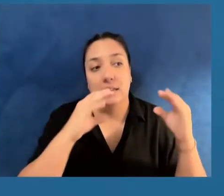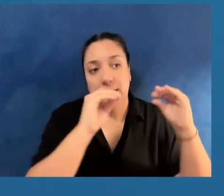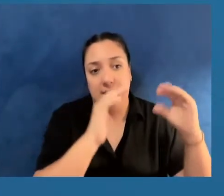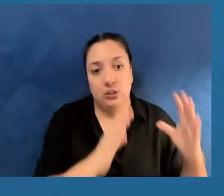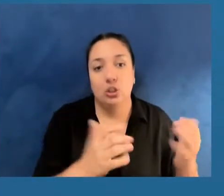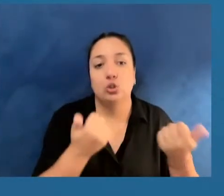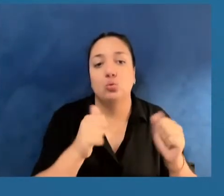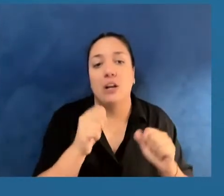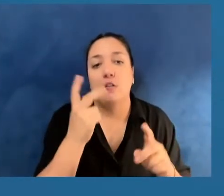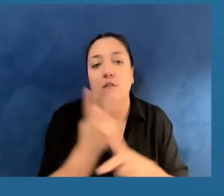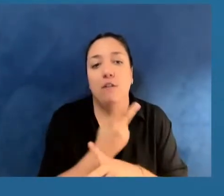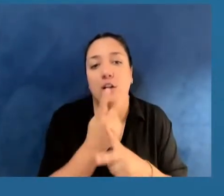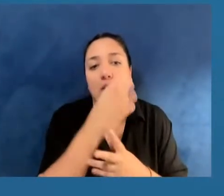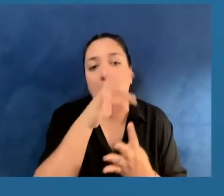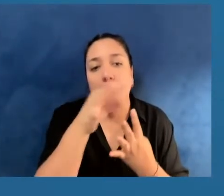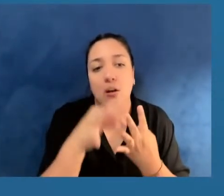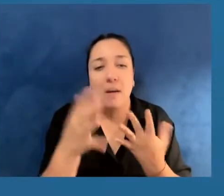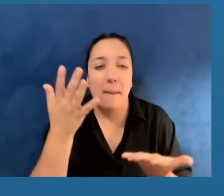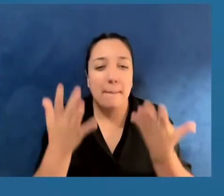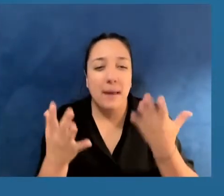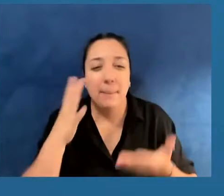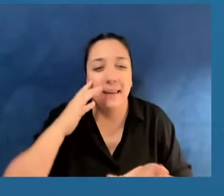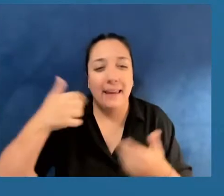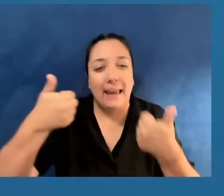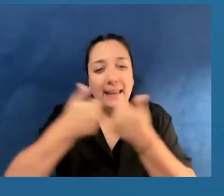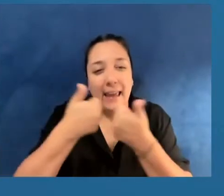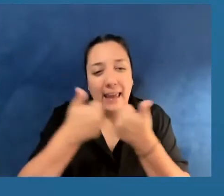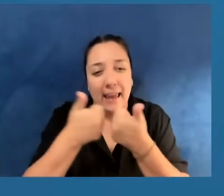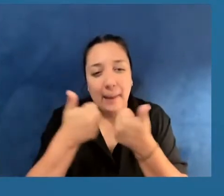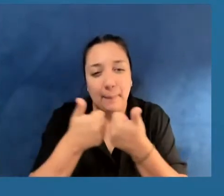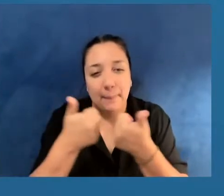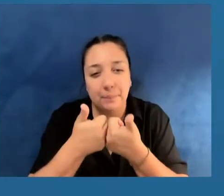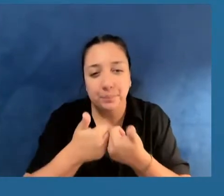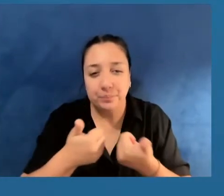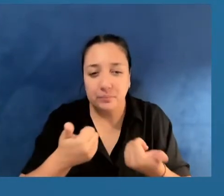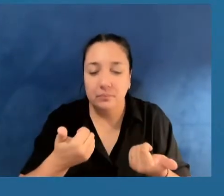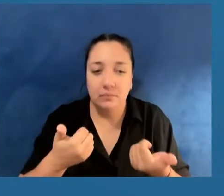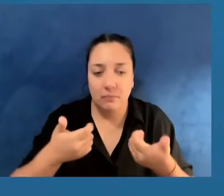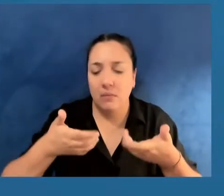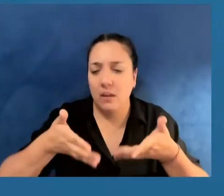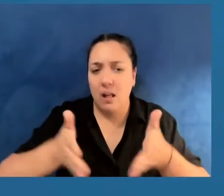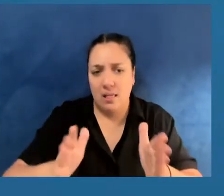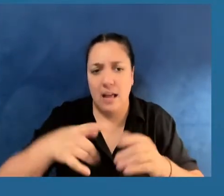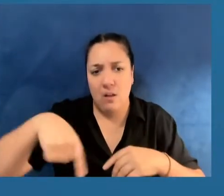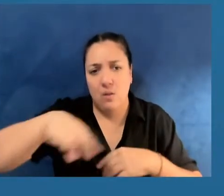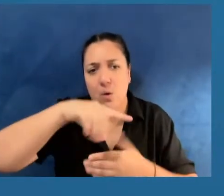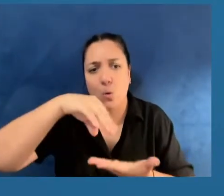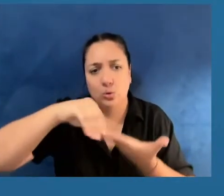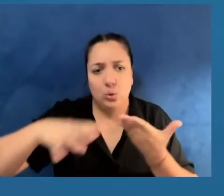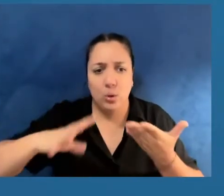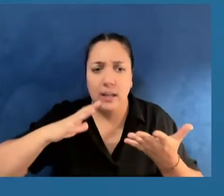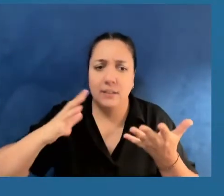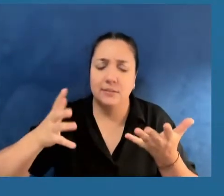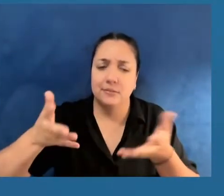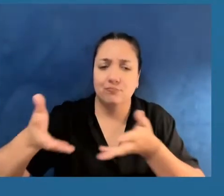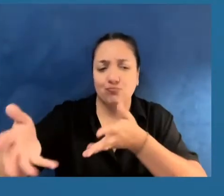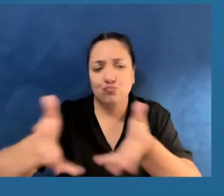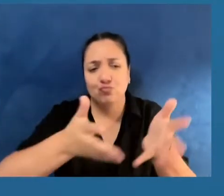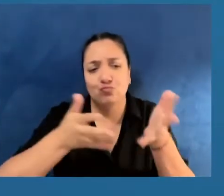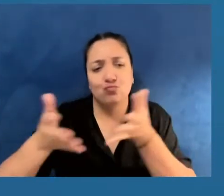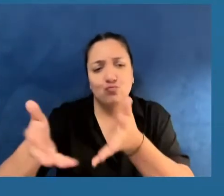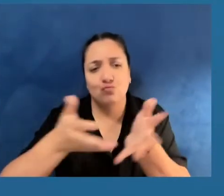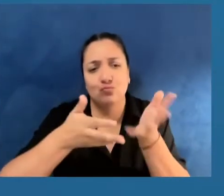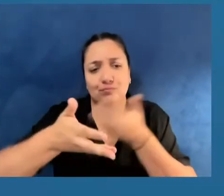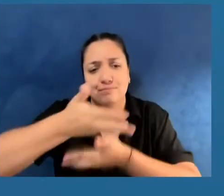maybe even some board games to let students interact with each other. Every school can handle it the way they want, but it's going to be a transition. But when